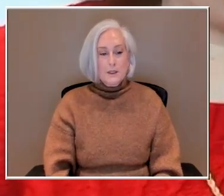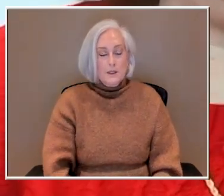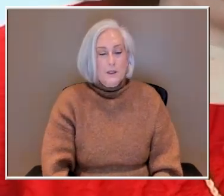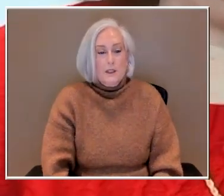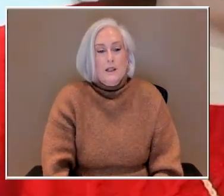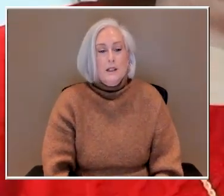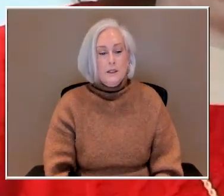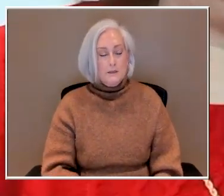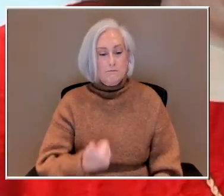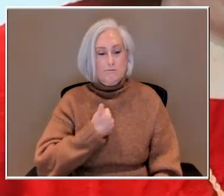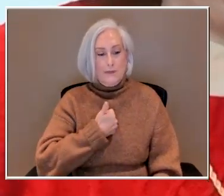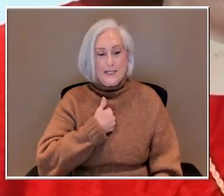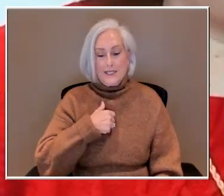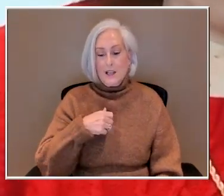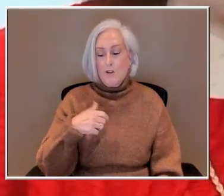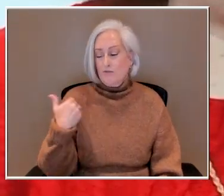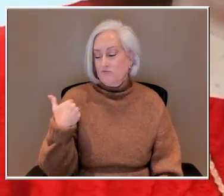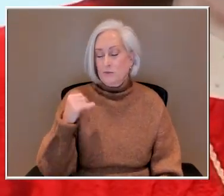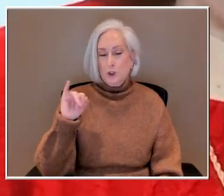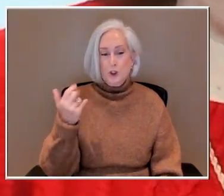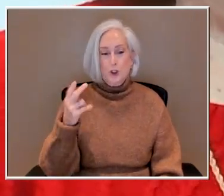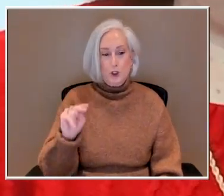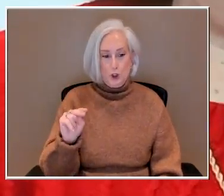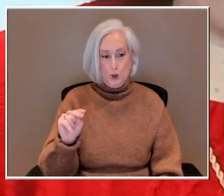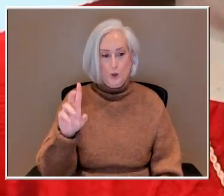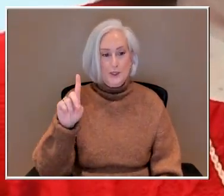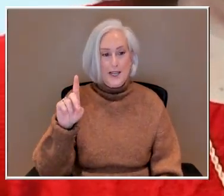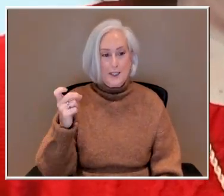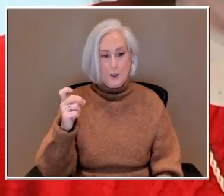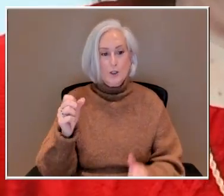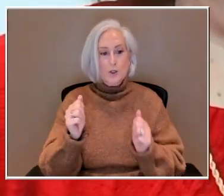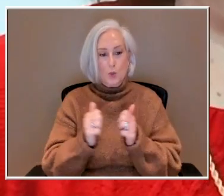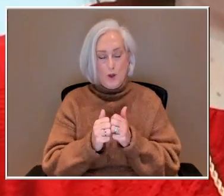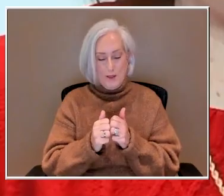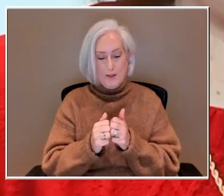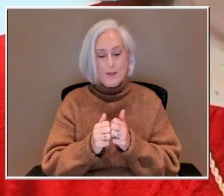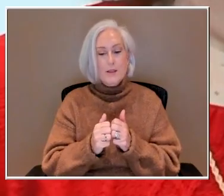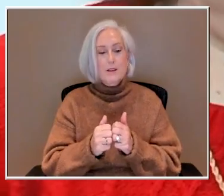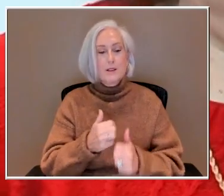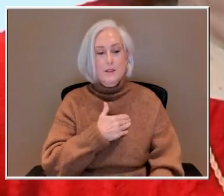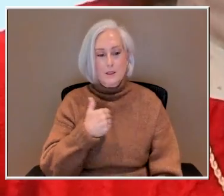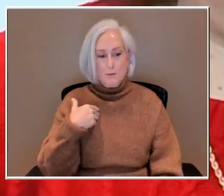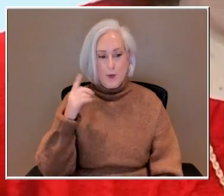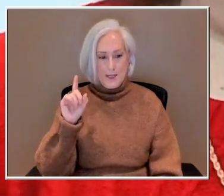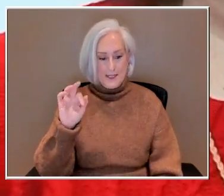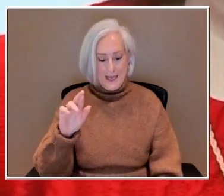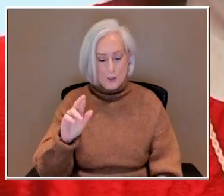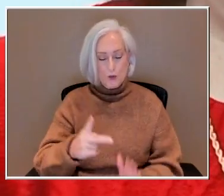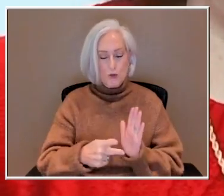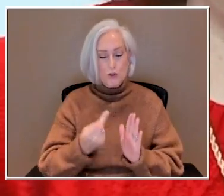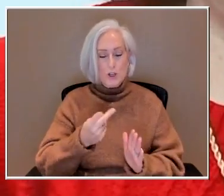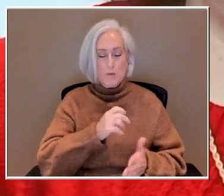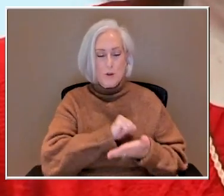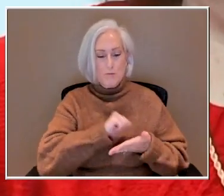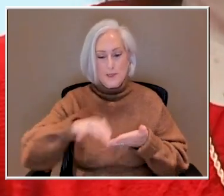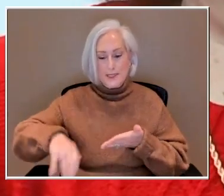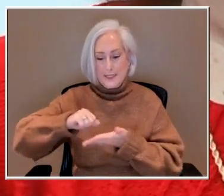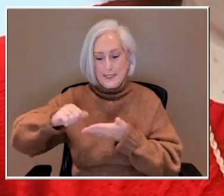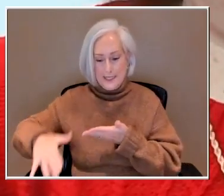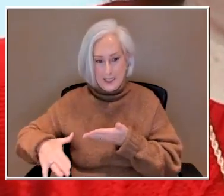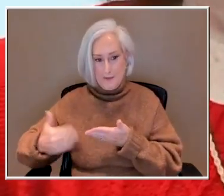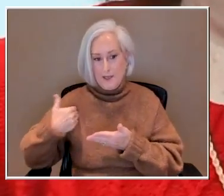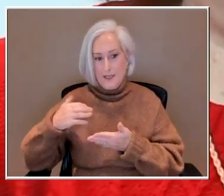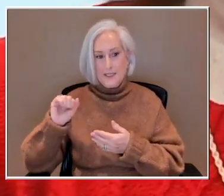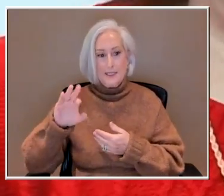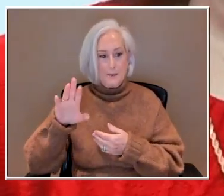I was diagnosed in June of last year. I had a double mastectomy in September. They had clean margins and clean